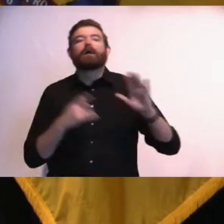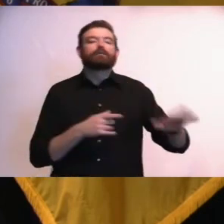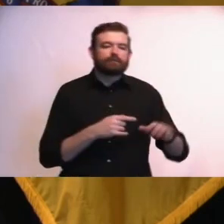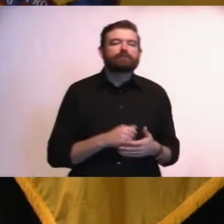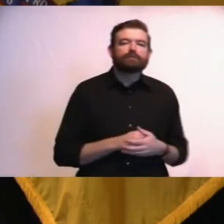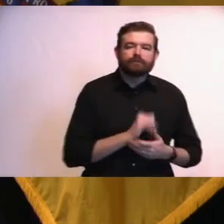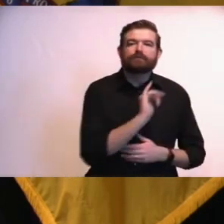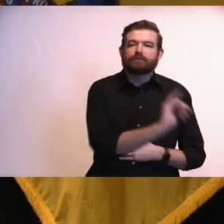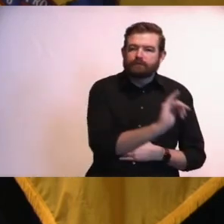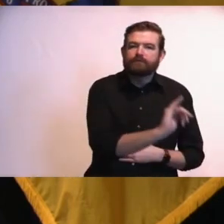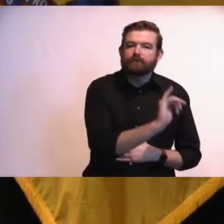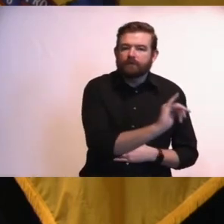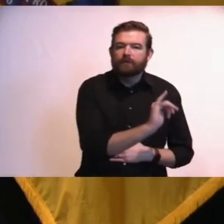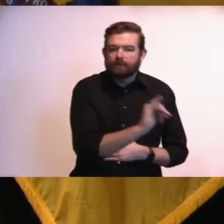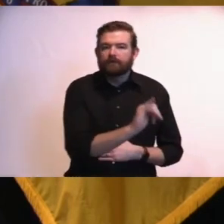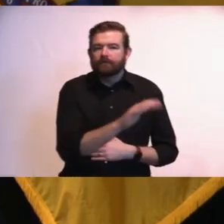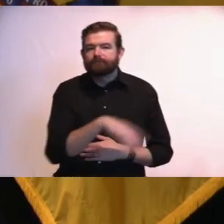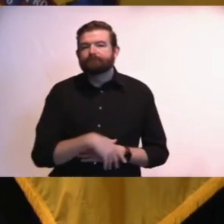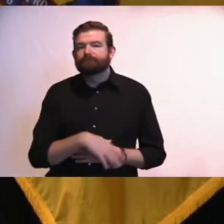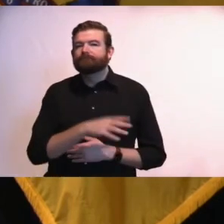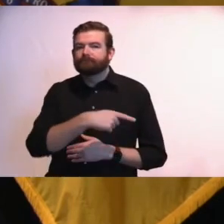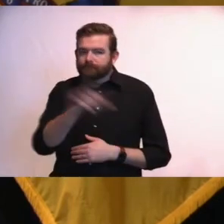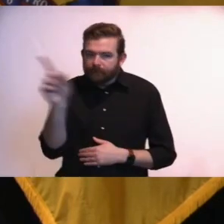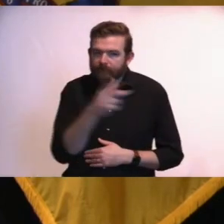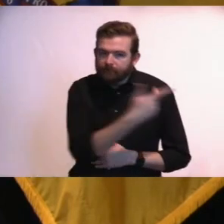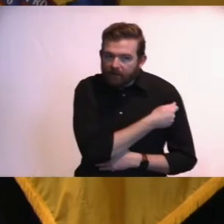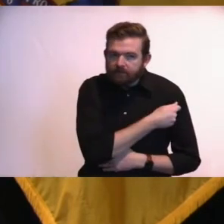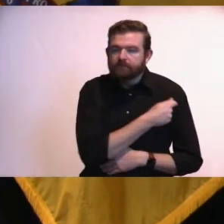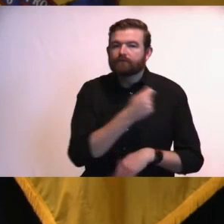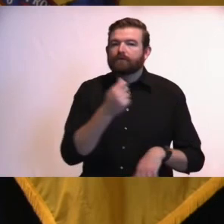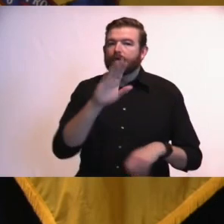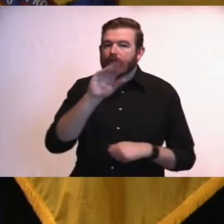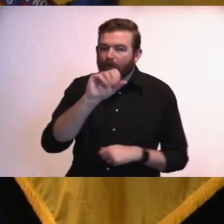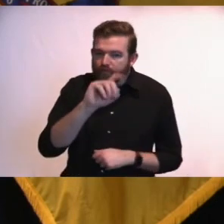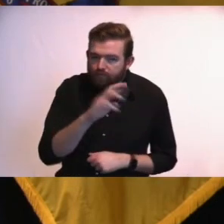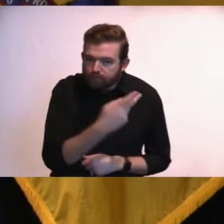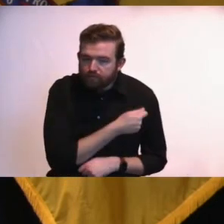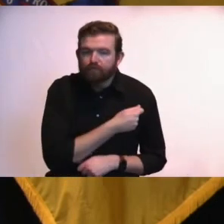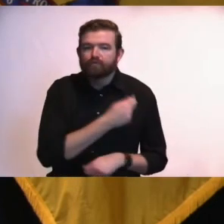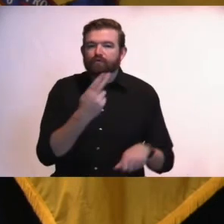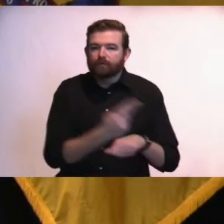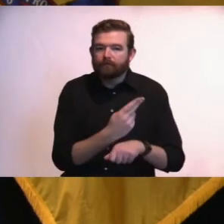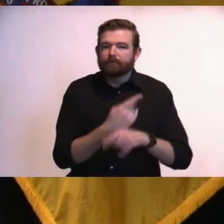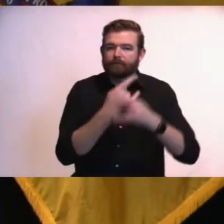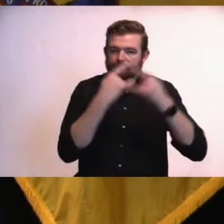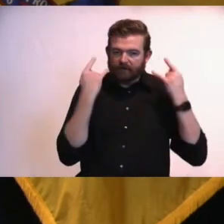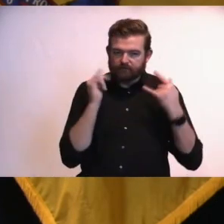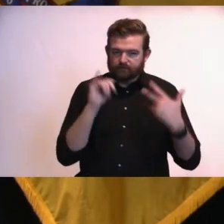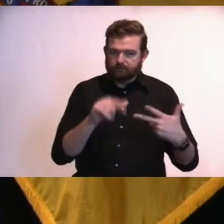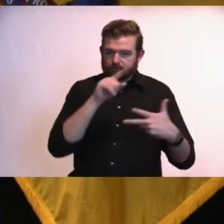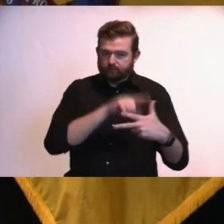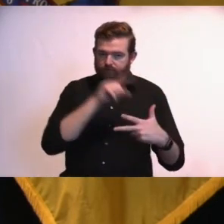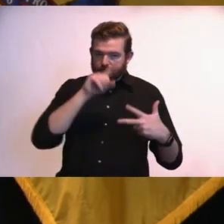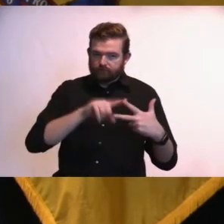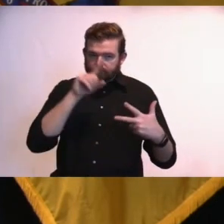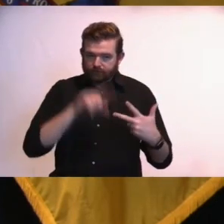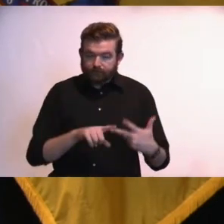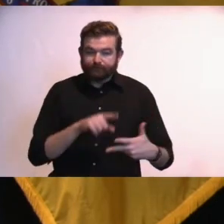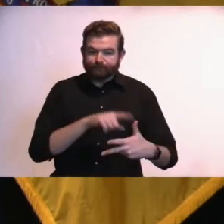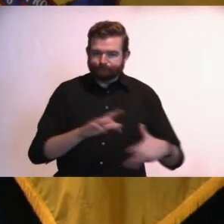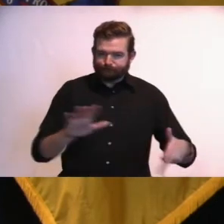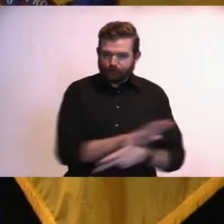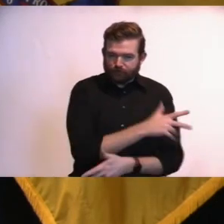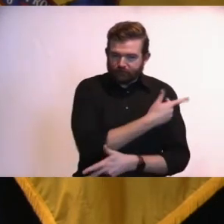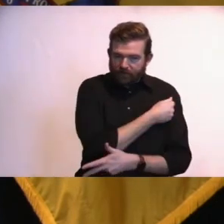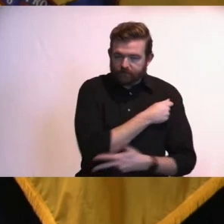get vaccinated, get boosted, wear a mask. Does what I've just said guarantee you with 1,000% certainty